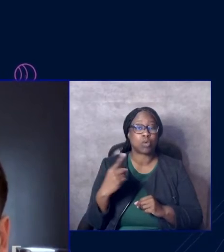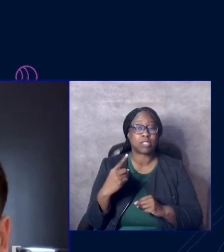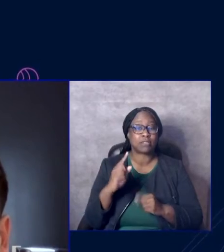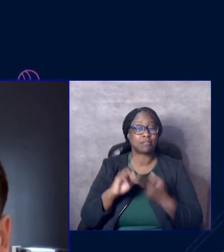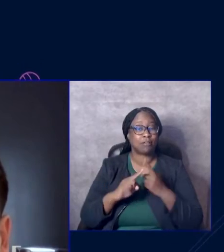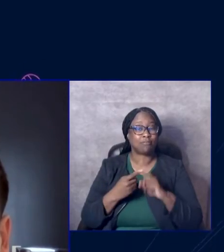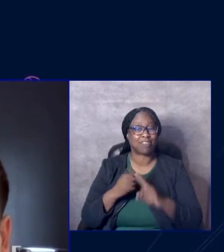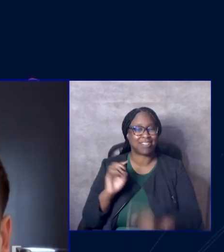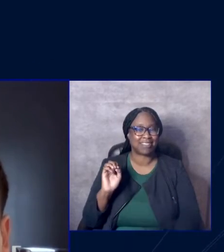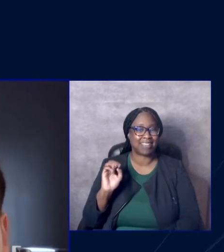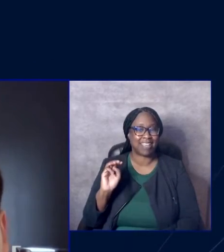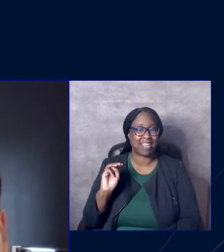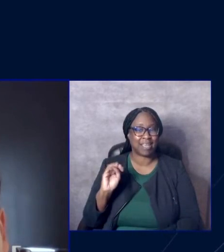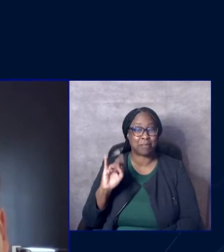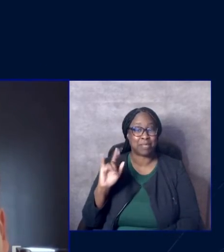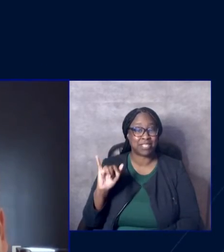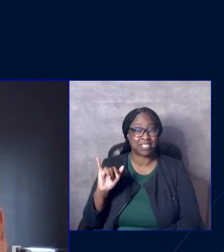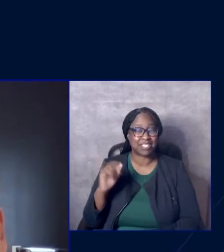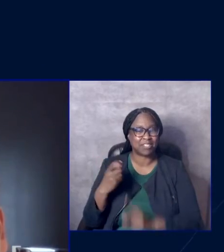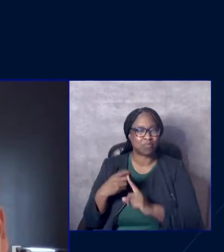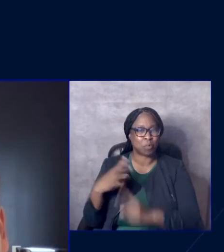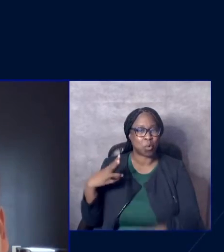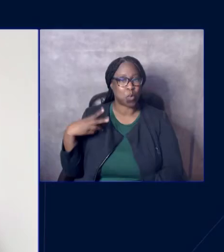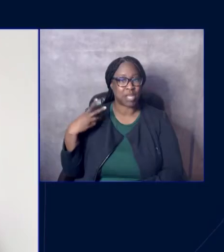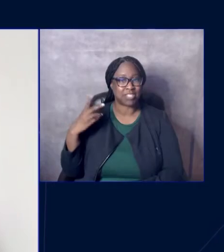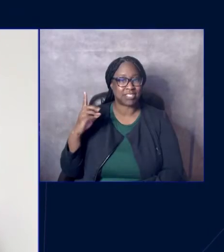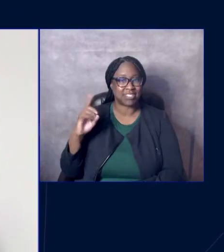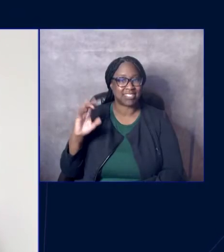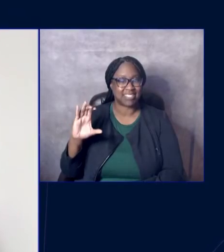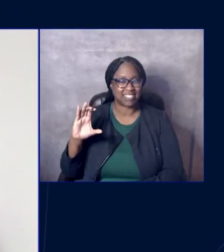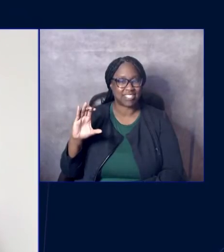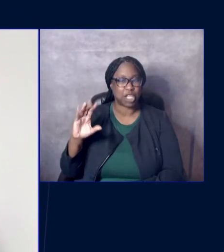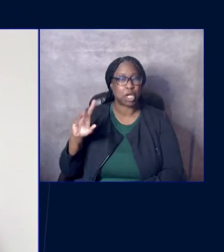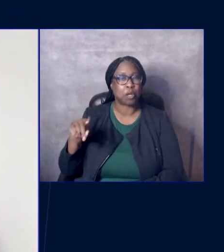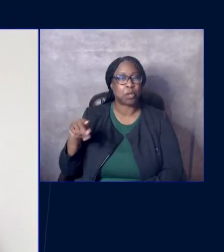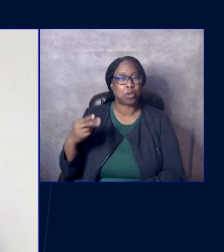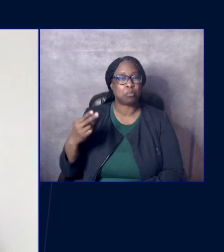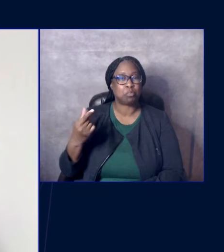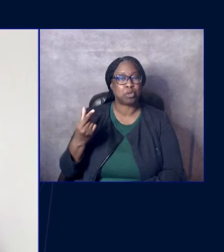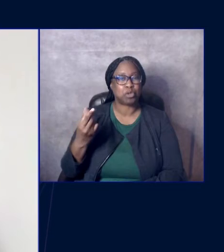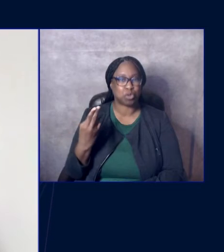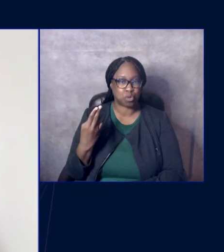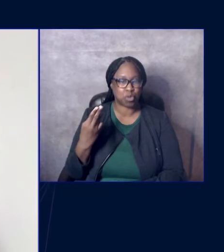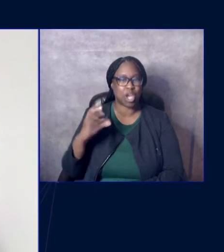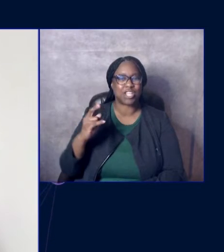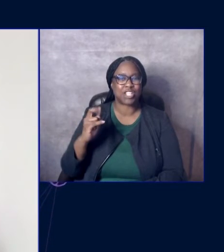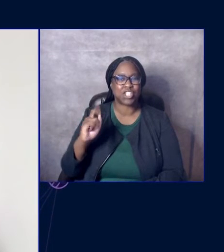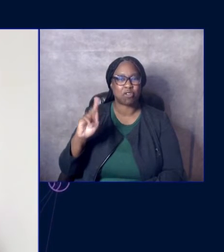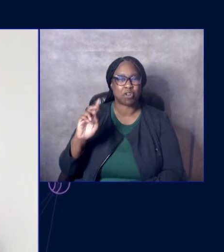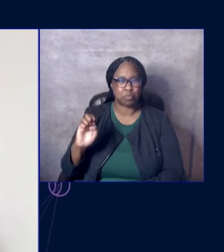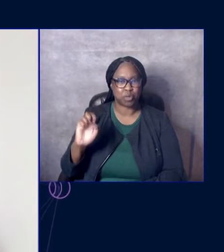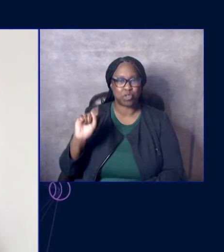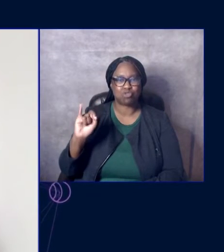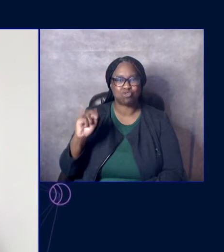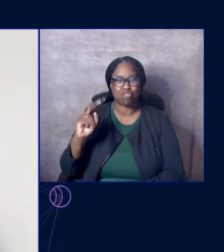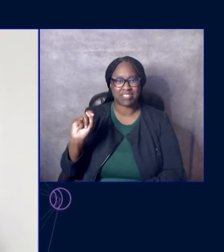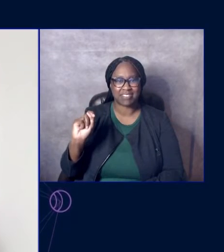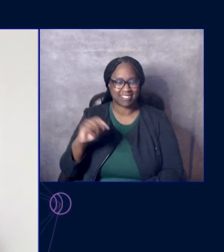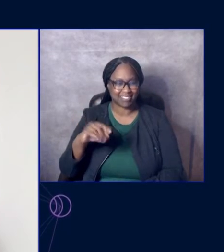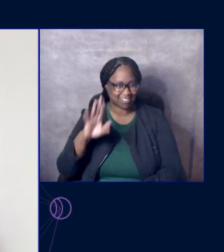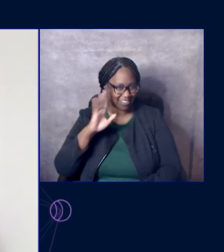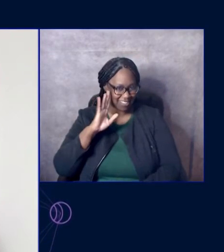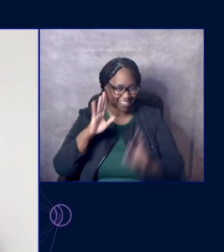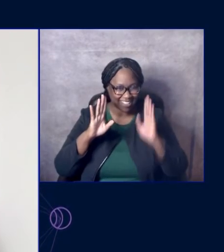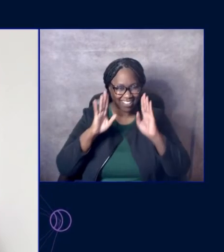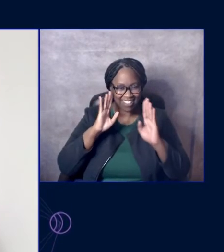Washington, D.C. from the Pew Charitable Trusts. Emily, welcome. Hi, everyone. Congratulations, Jose and Bruna, on such